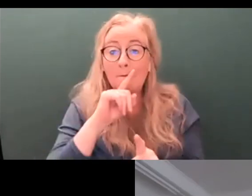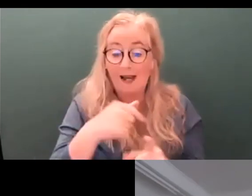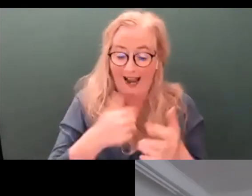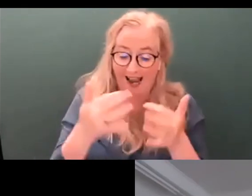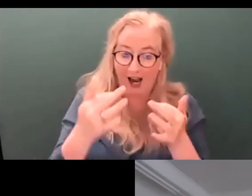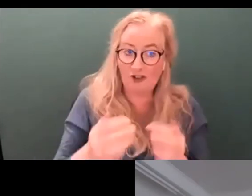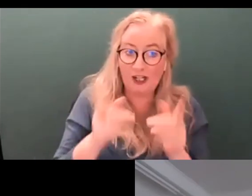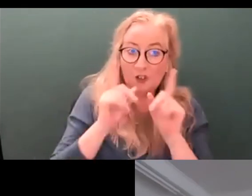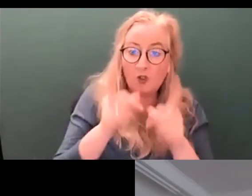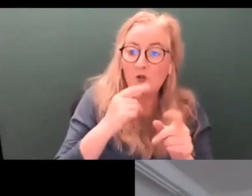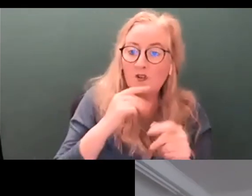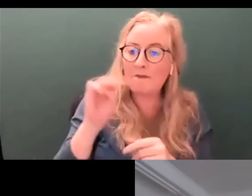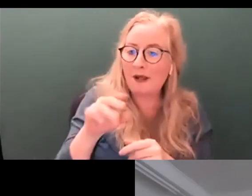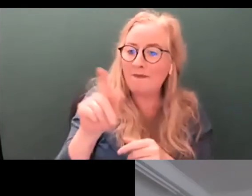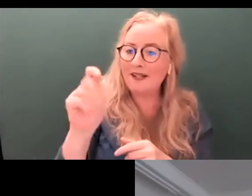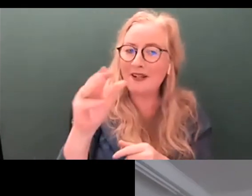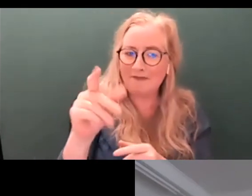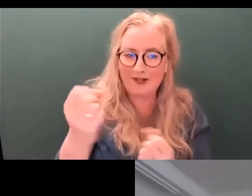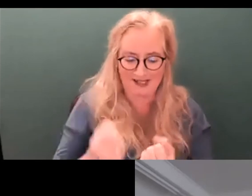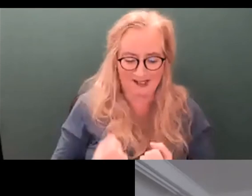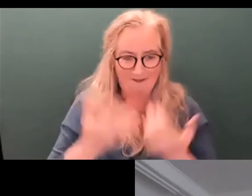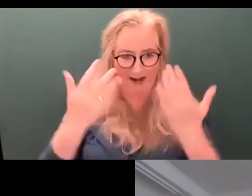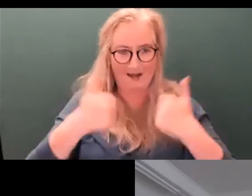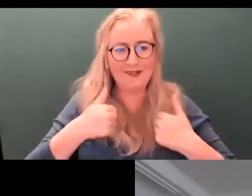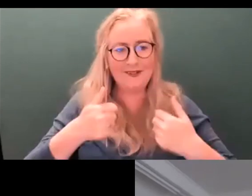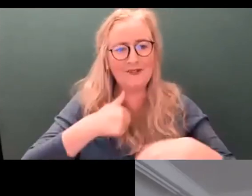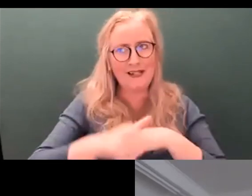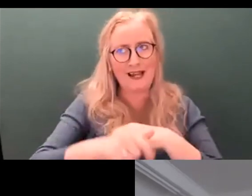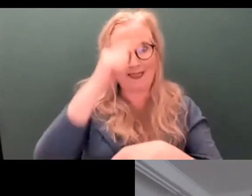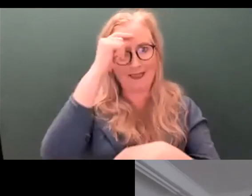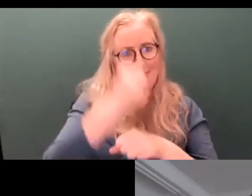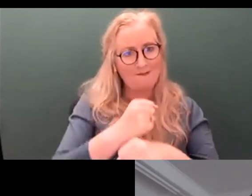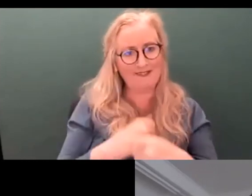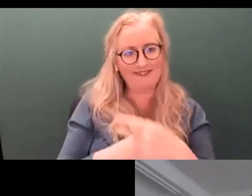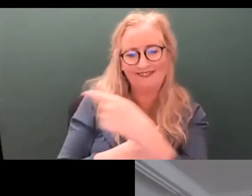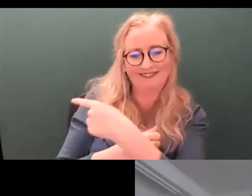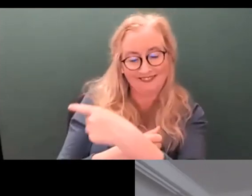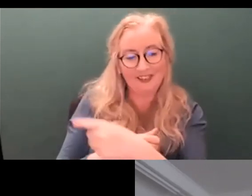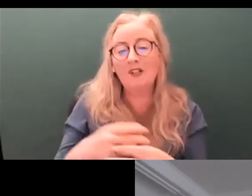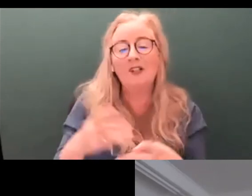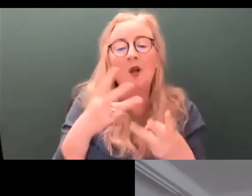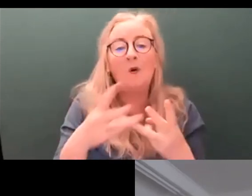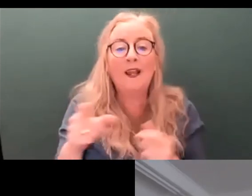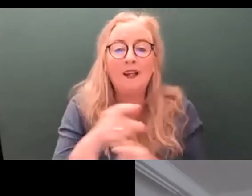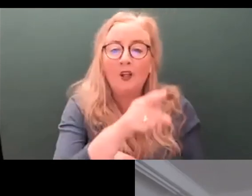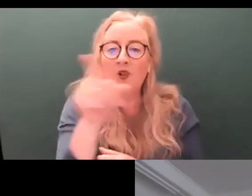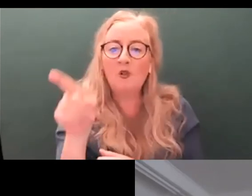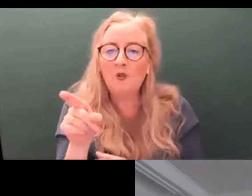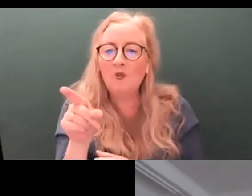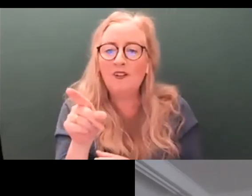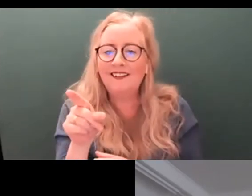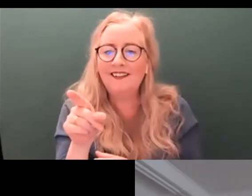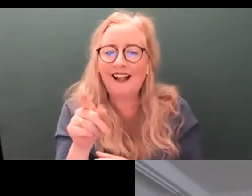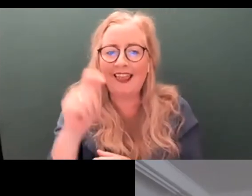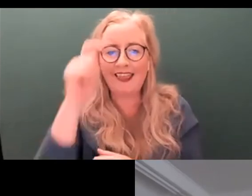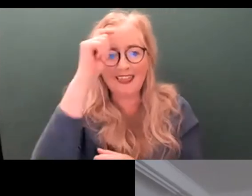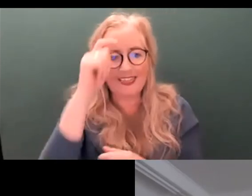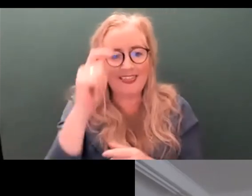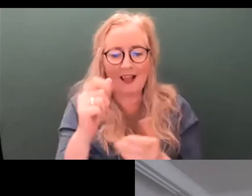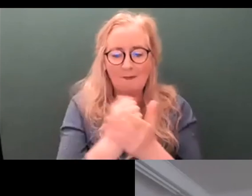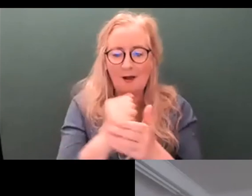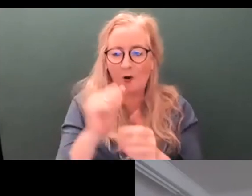So perhaps, Tomas, you've inspired me today to think about that. So while you guys are coming up with some questions,